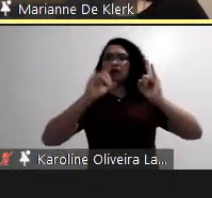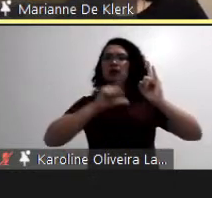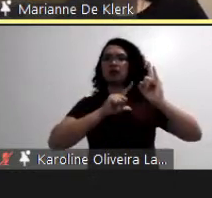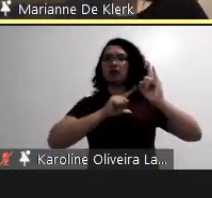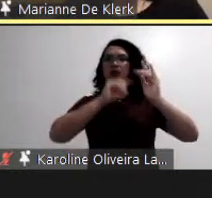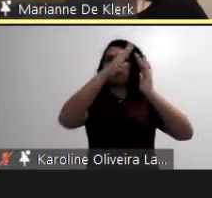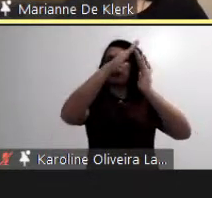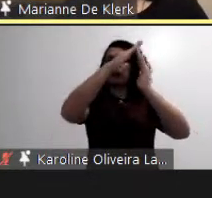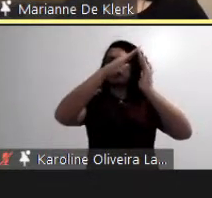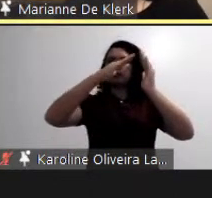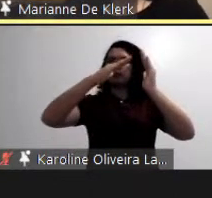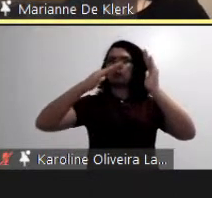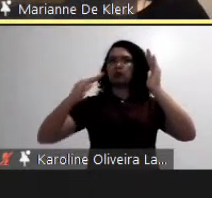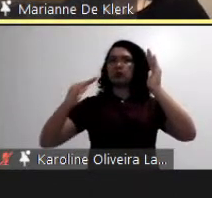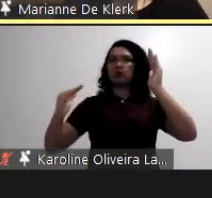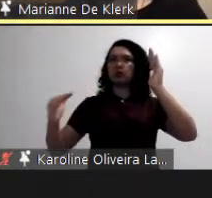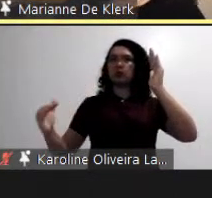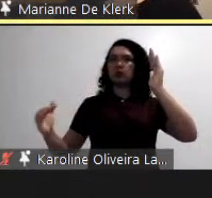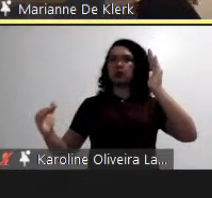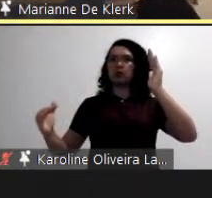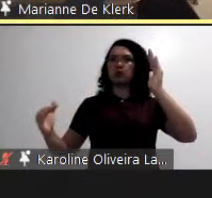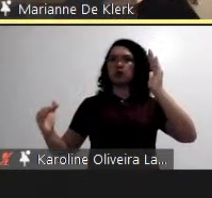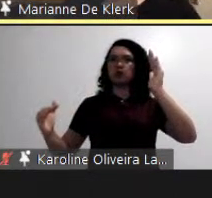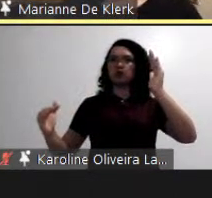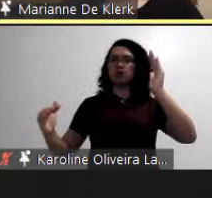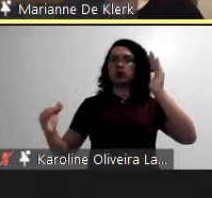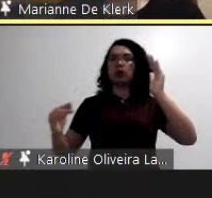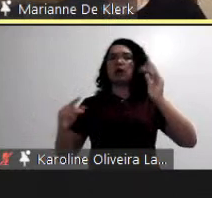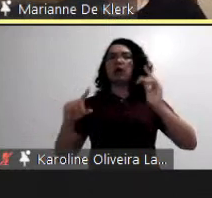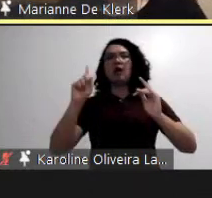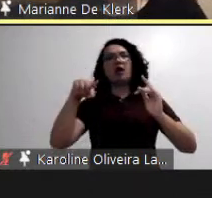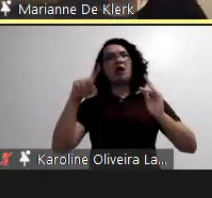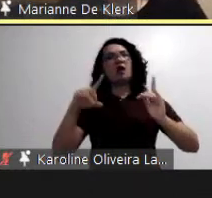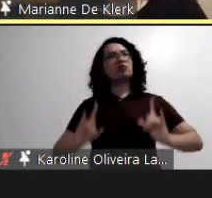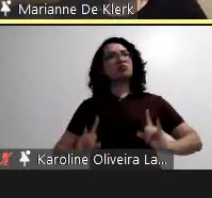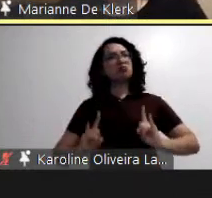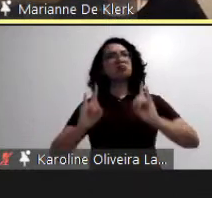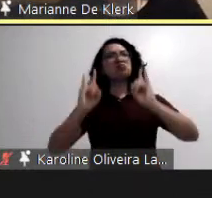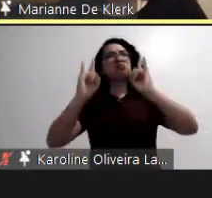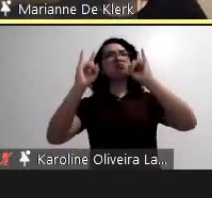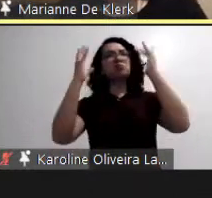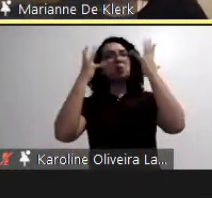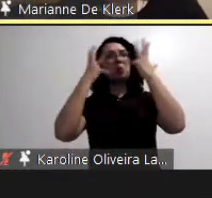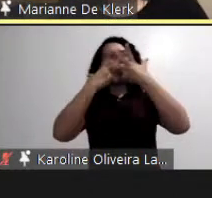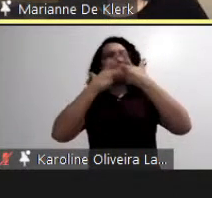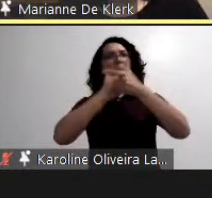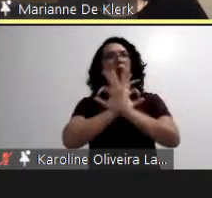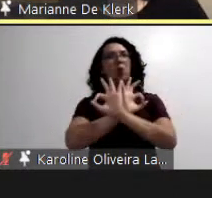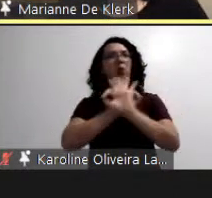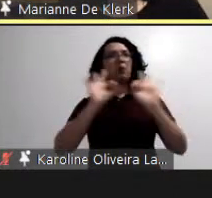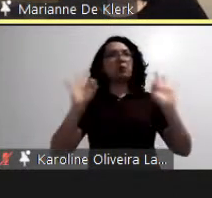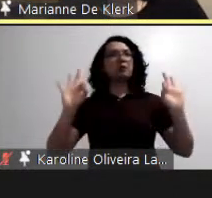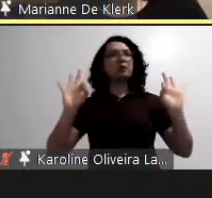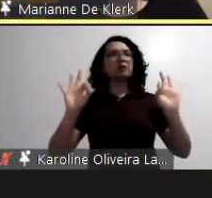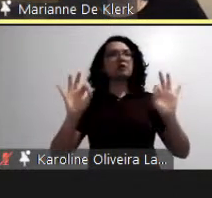the skyline. Now, the other aspect incredibly important in the spatial planning is to look